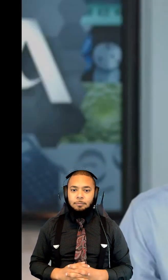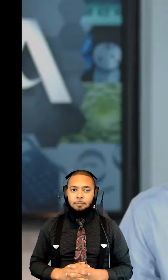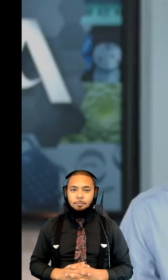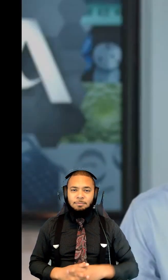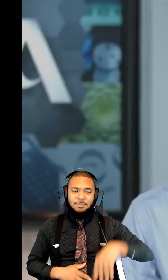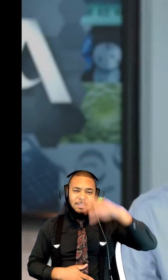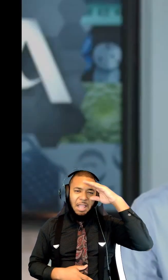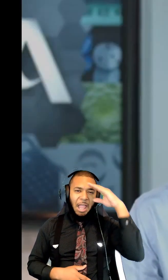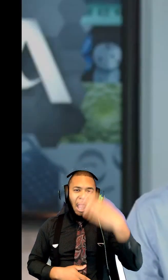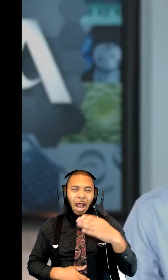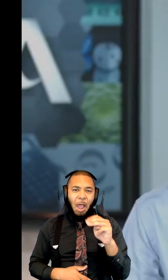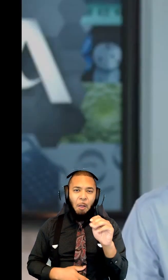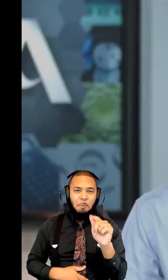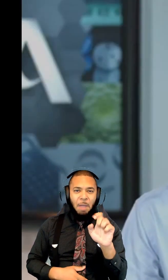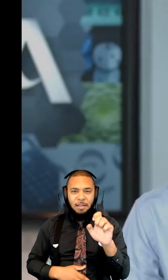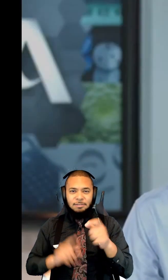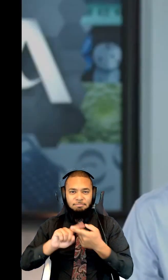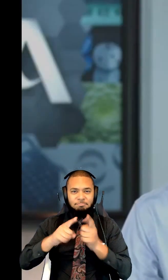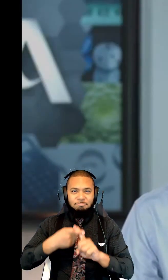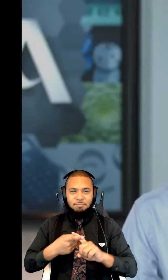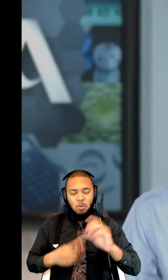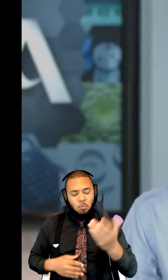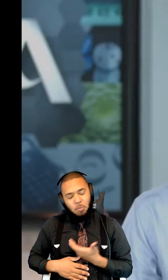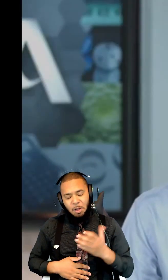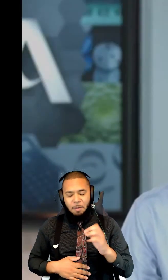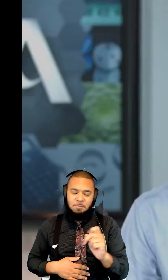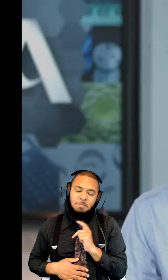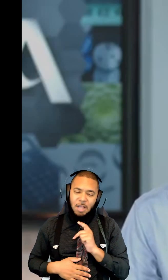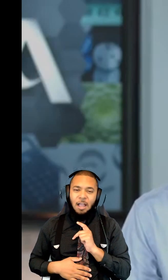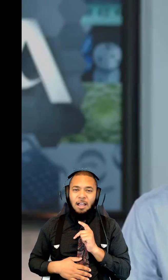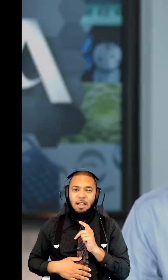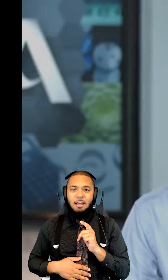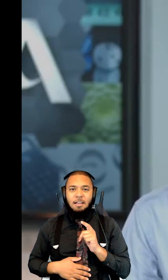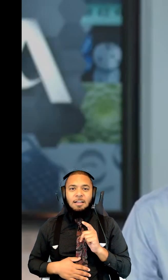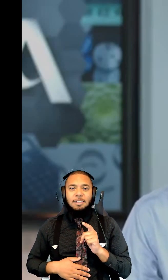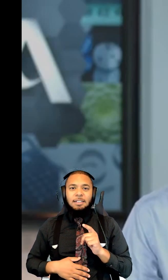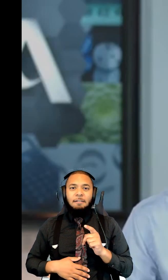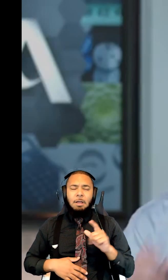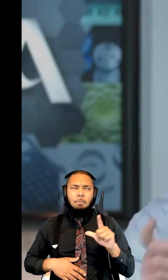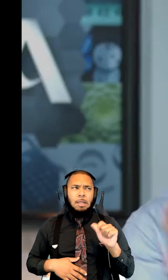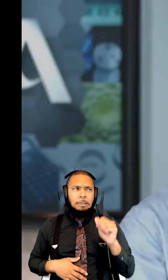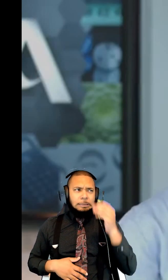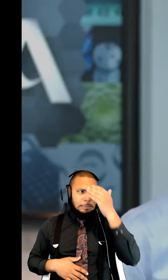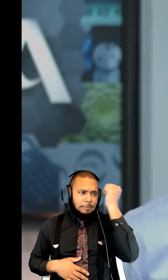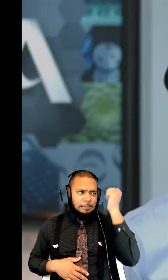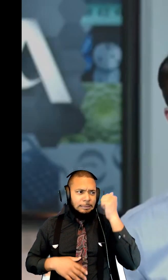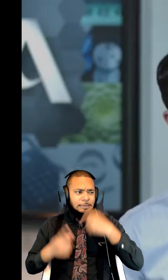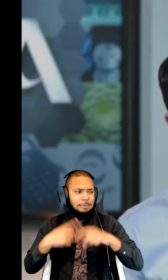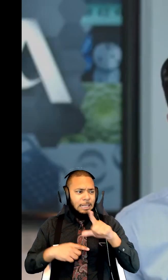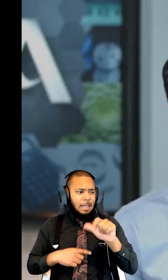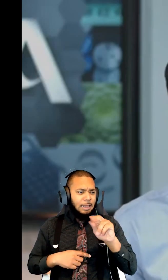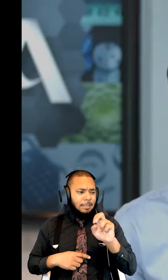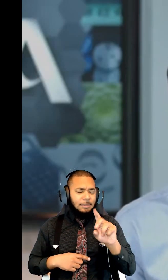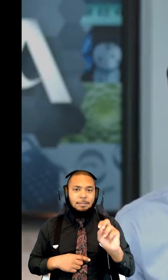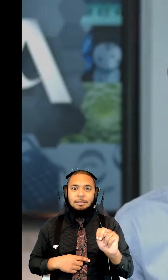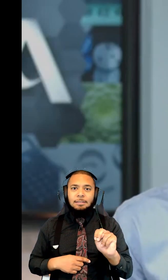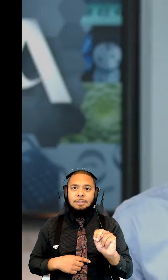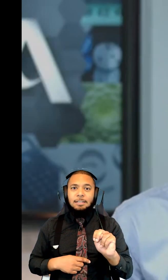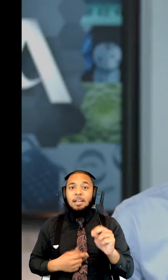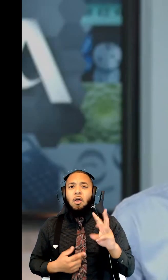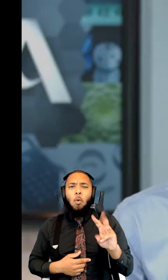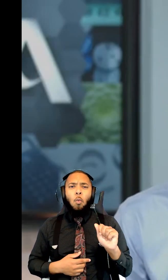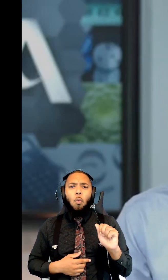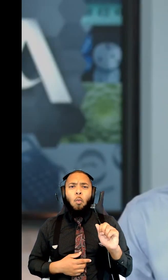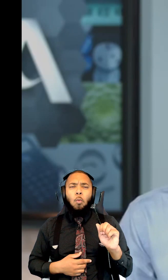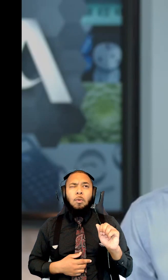mate. Welcome back from London, Canary Wharf, the Wall Street of England. Today